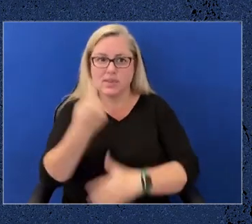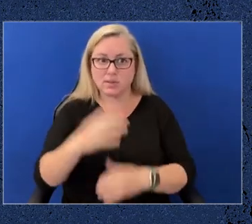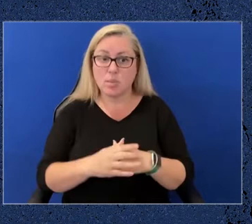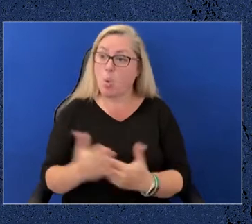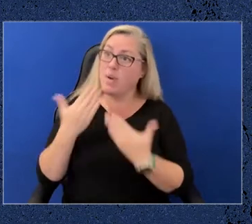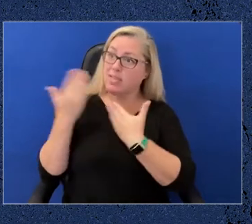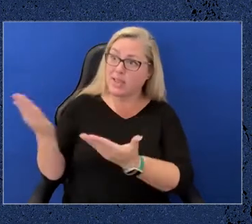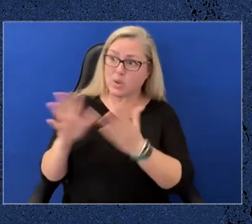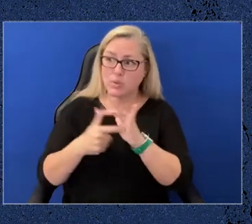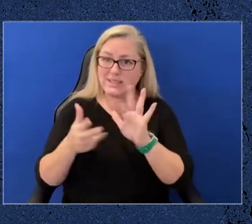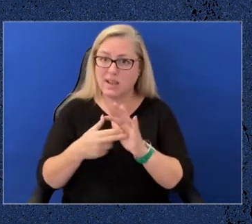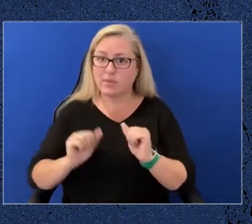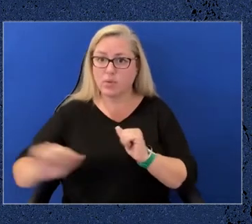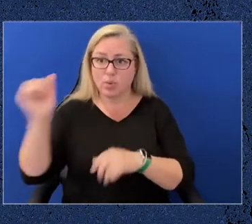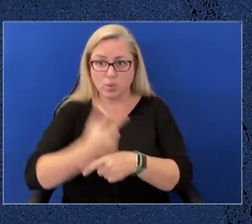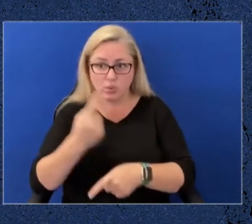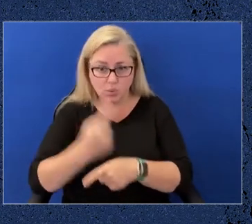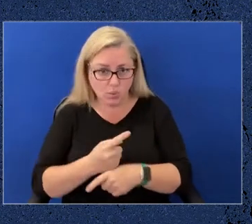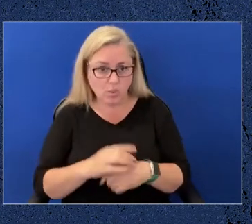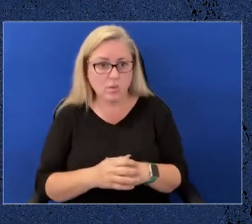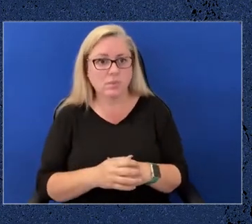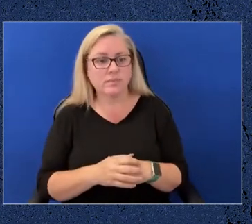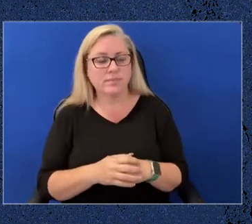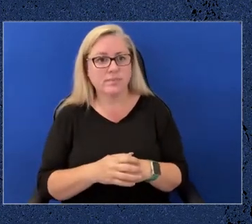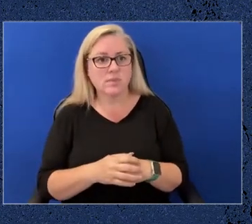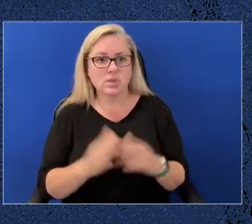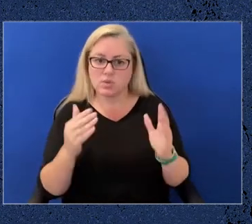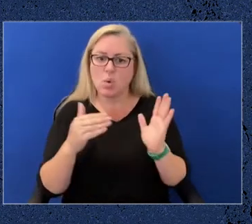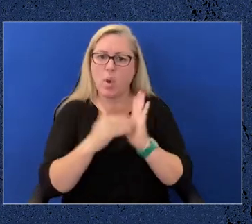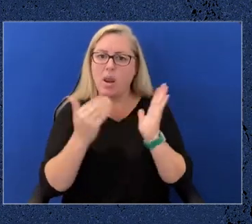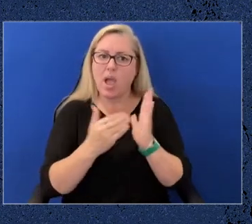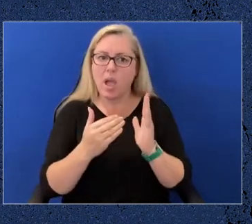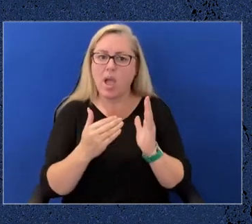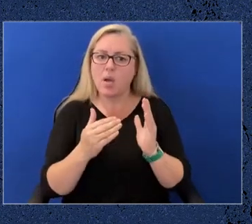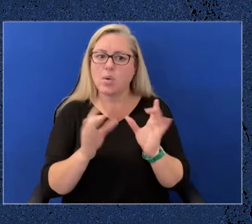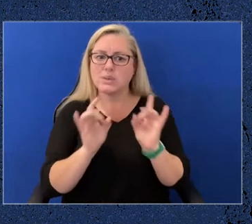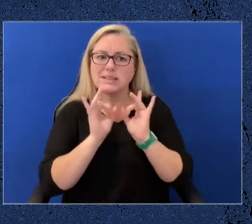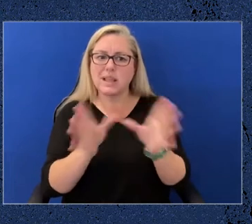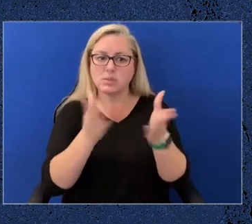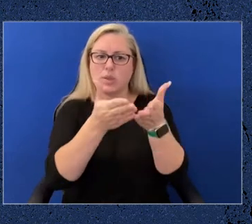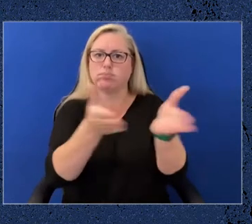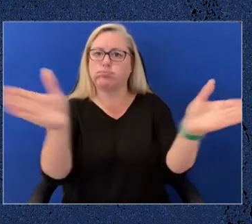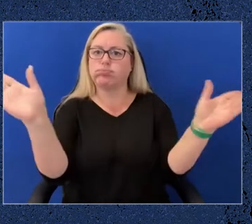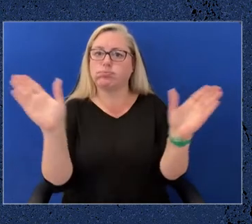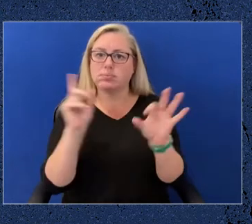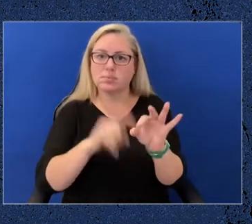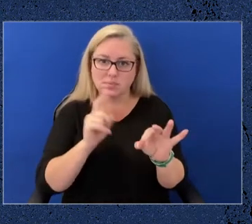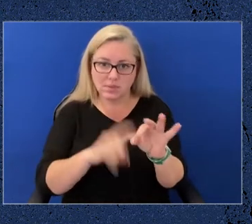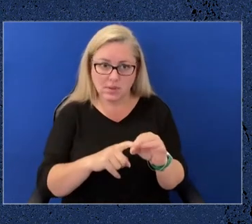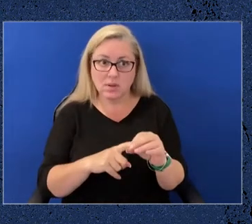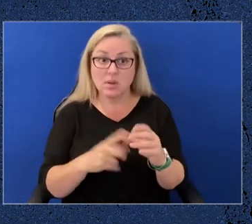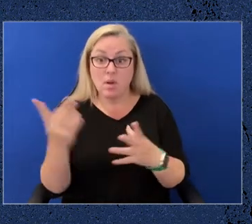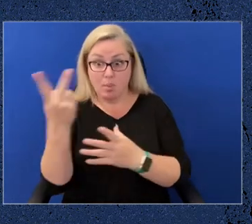words. So let's start with the really broad question. Now, both of you obviously have a conventional